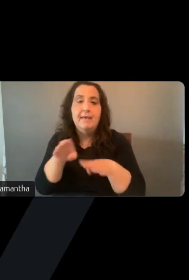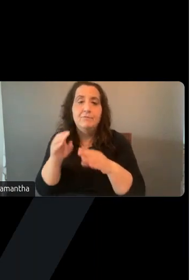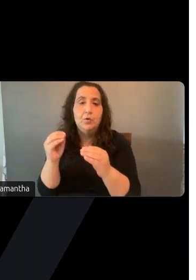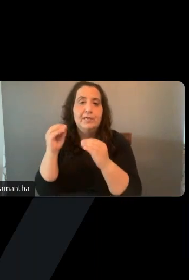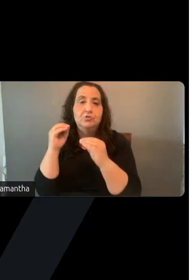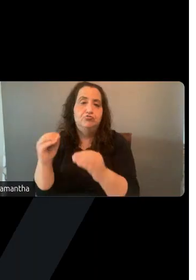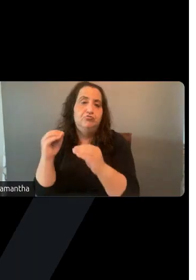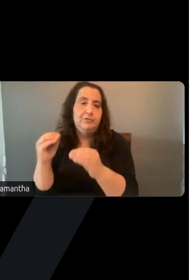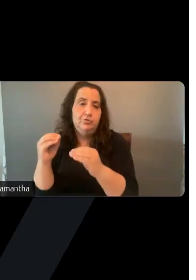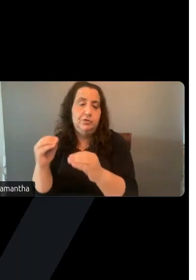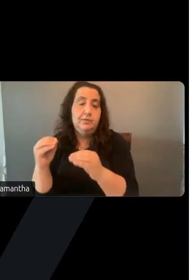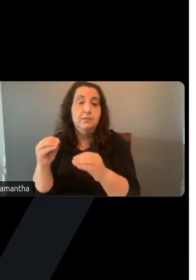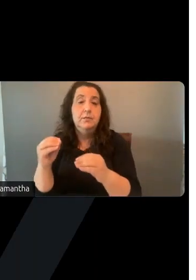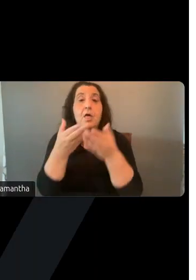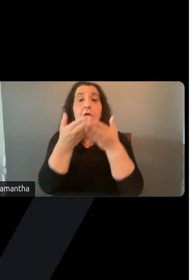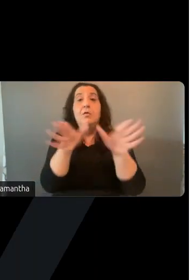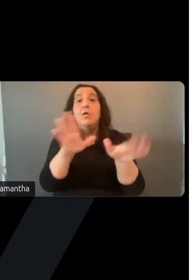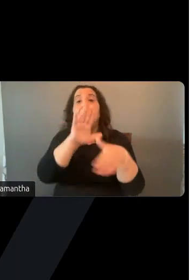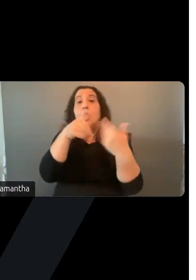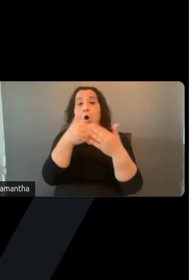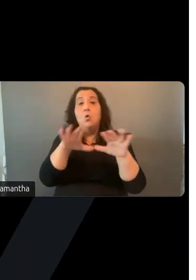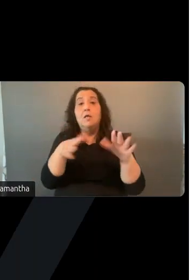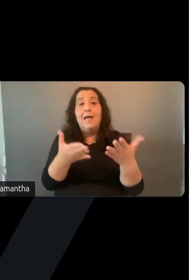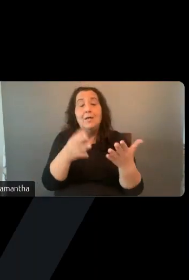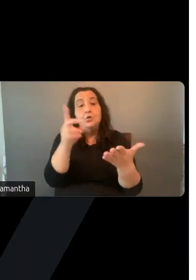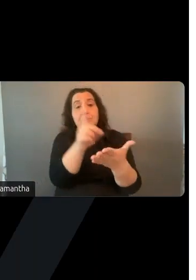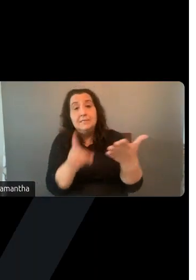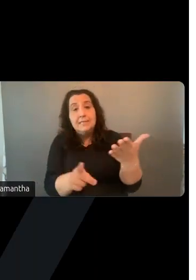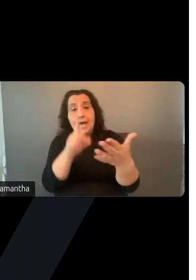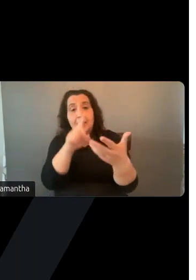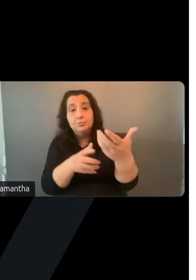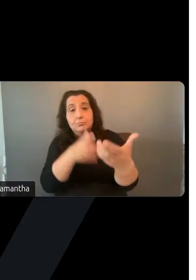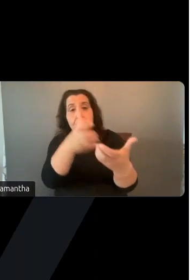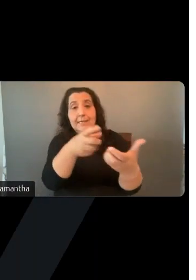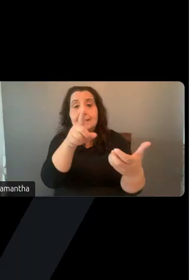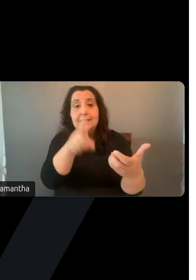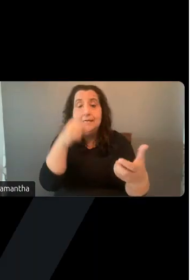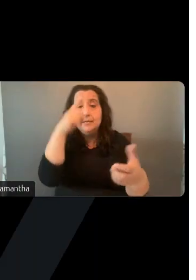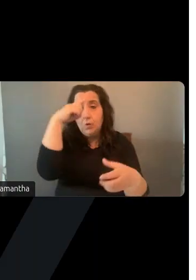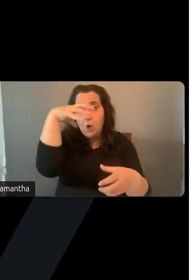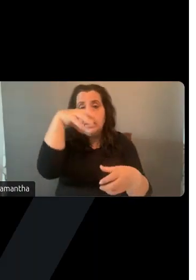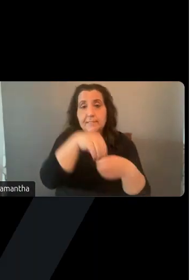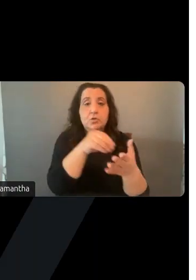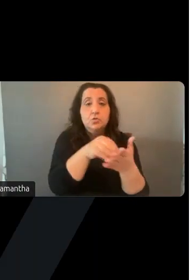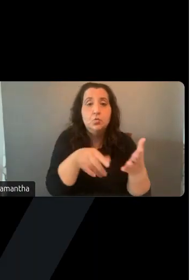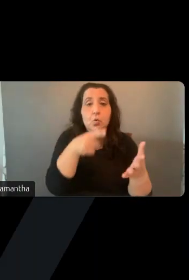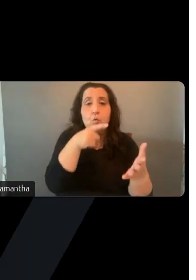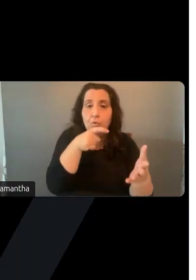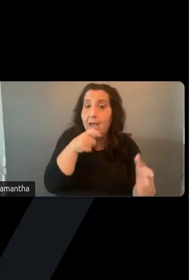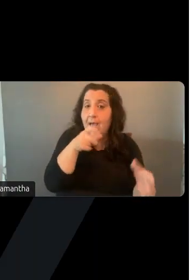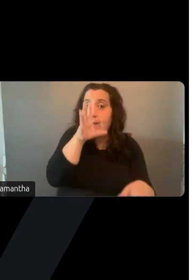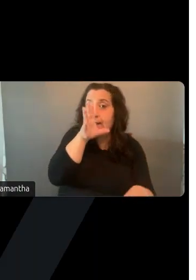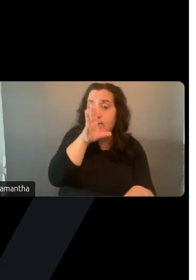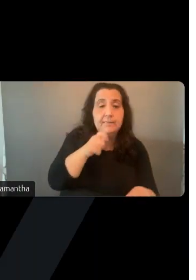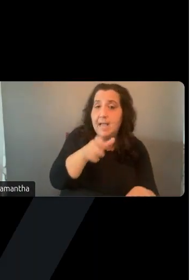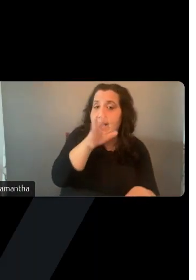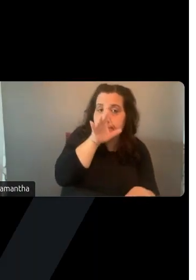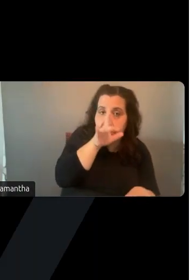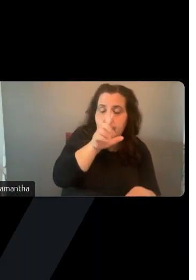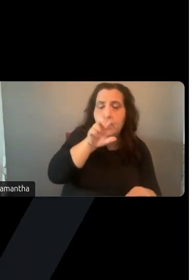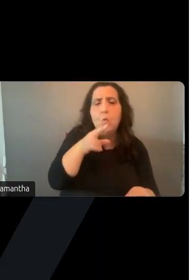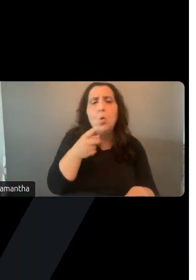The entire classroom is designed to support the needs of autistic students who are non-speaking or have only emerging